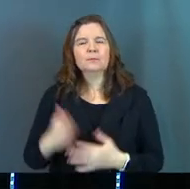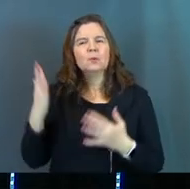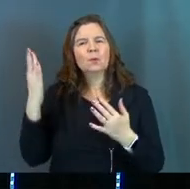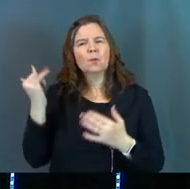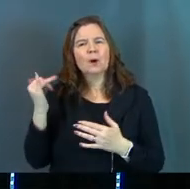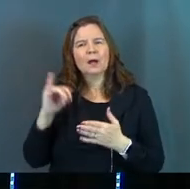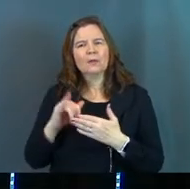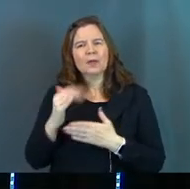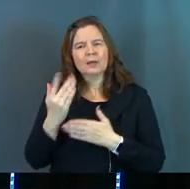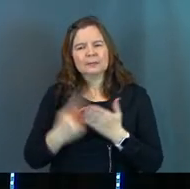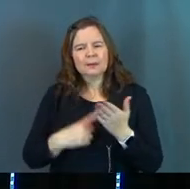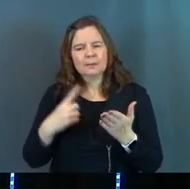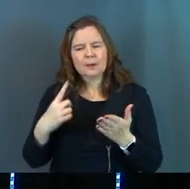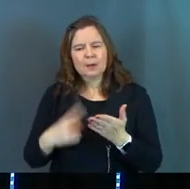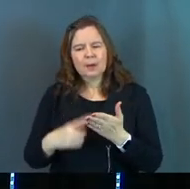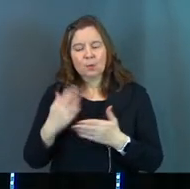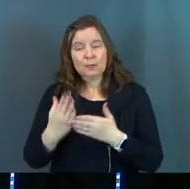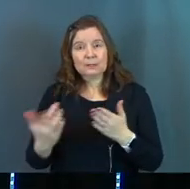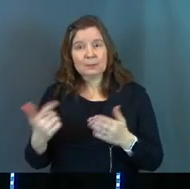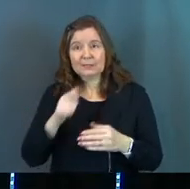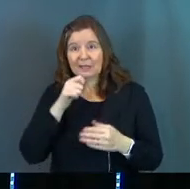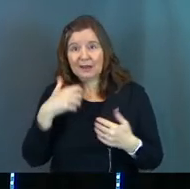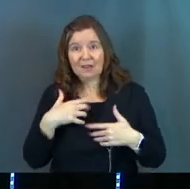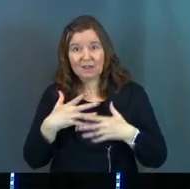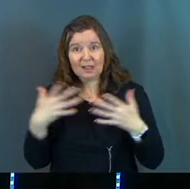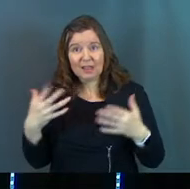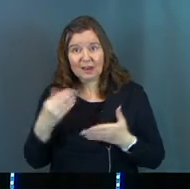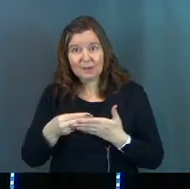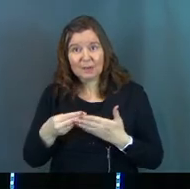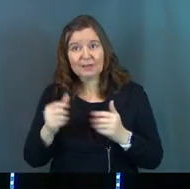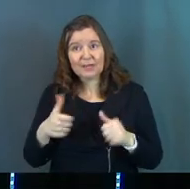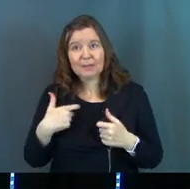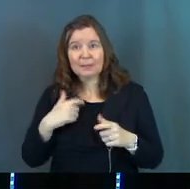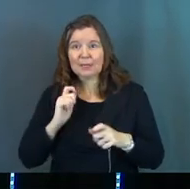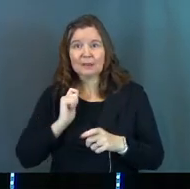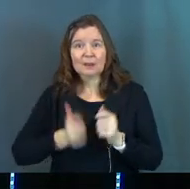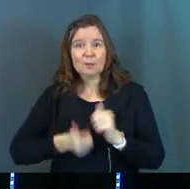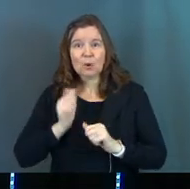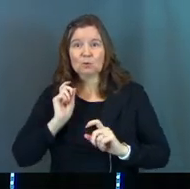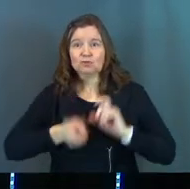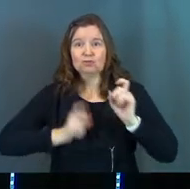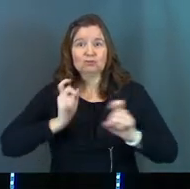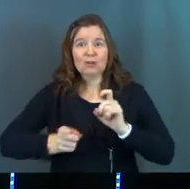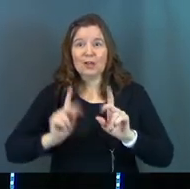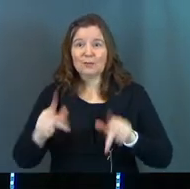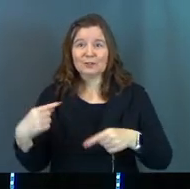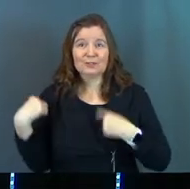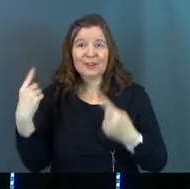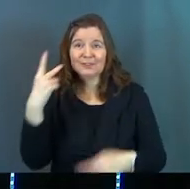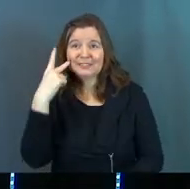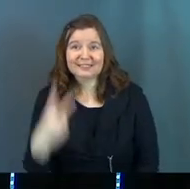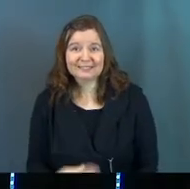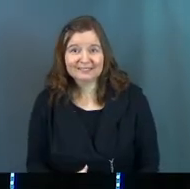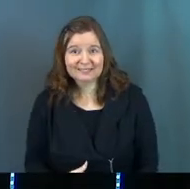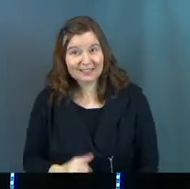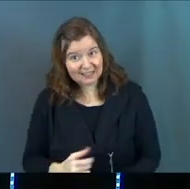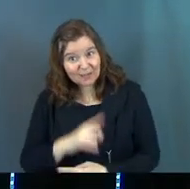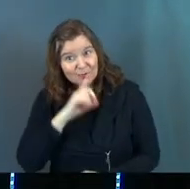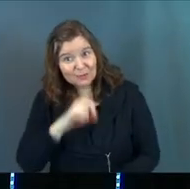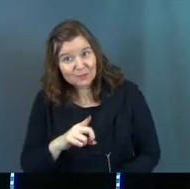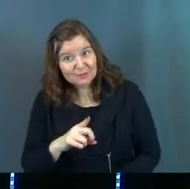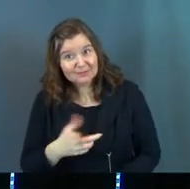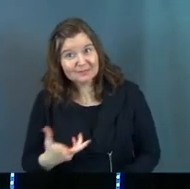Why is it that sometimes when somebody doesn't have a whole lot of money, they can be the most generous person you've ever seen? Isn't that